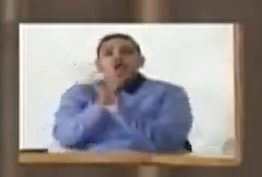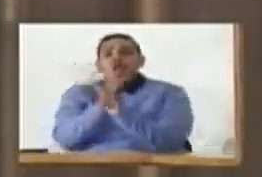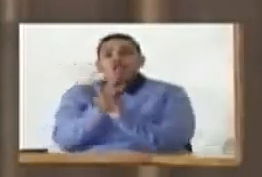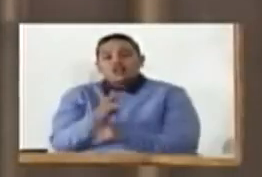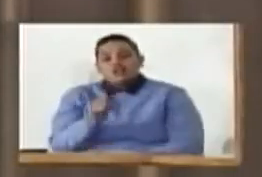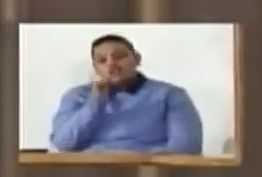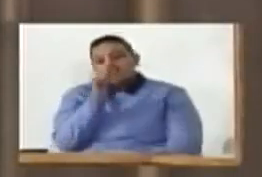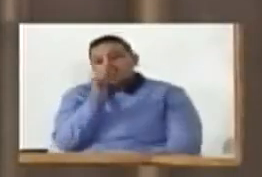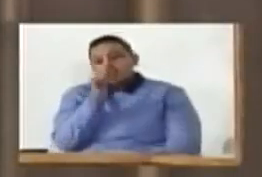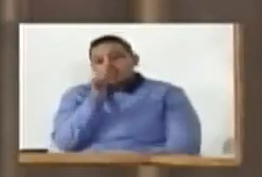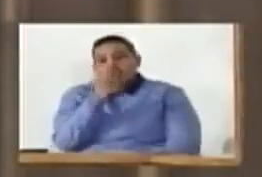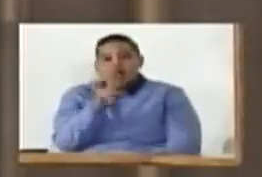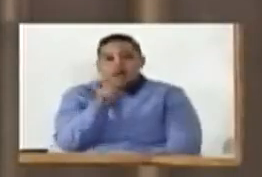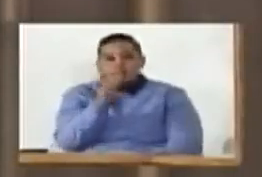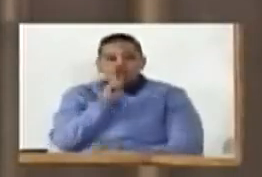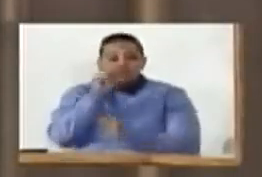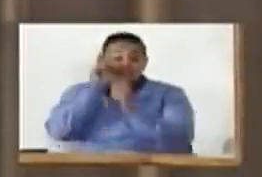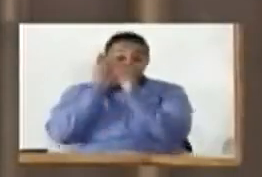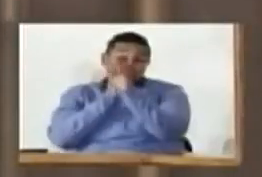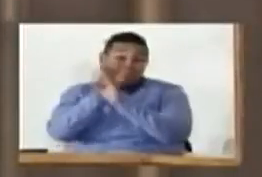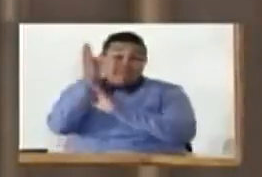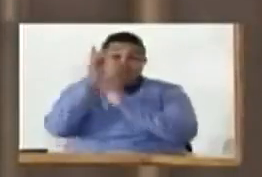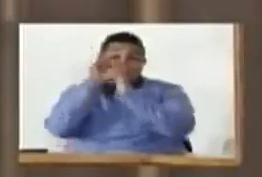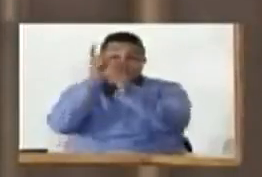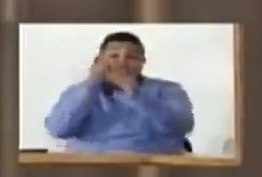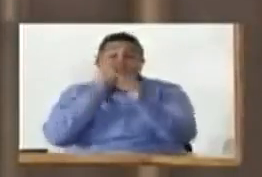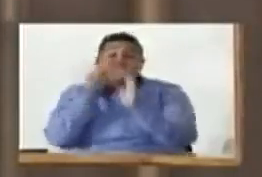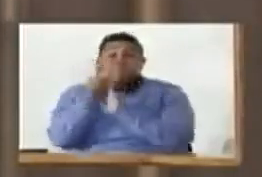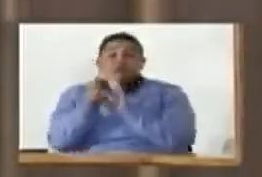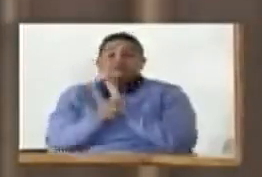The main objectives of the policy